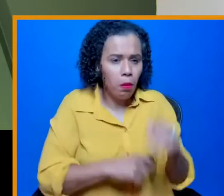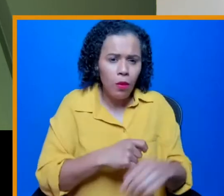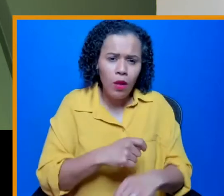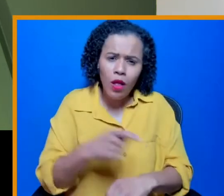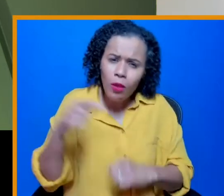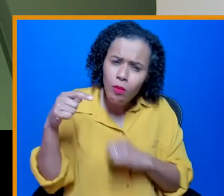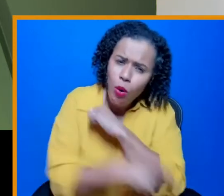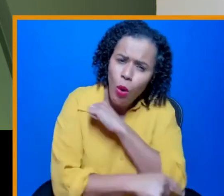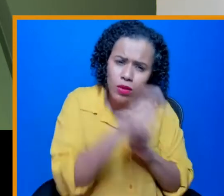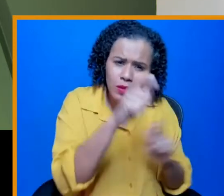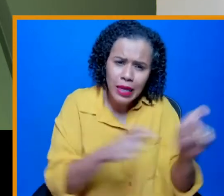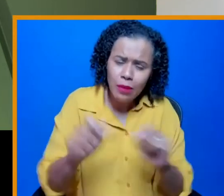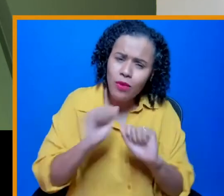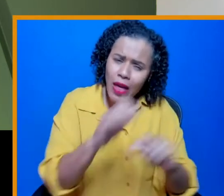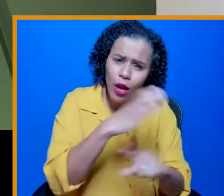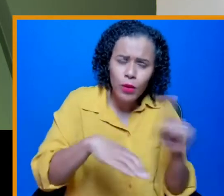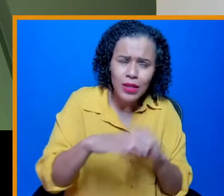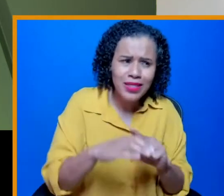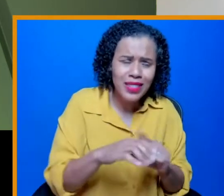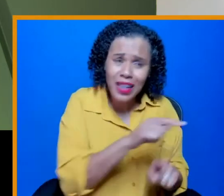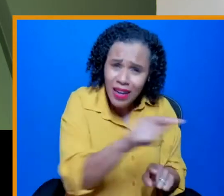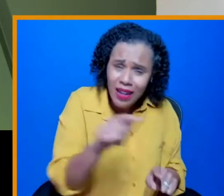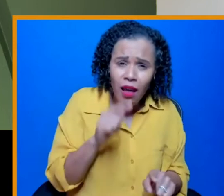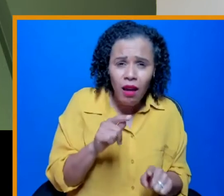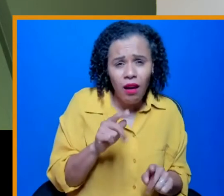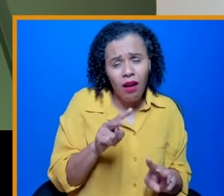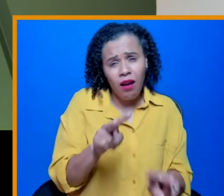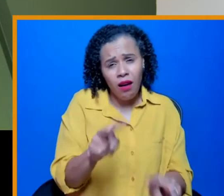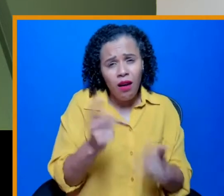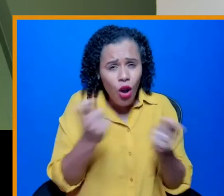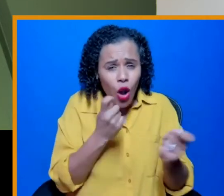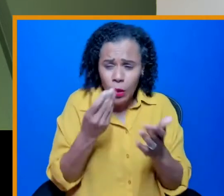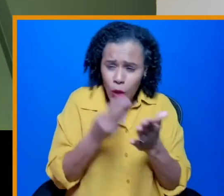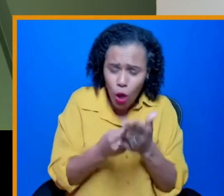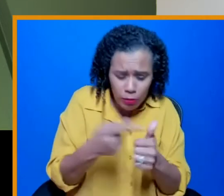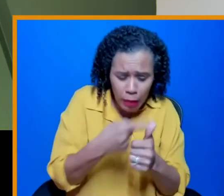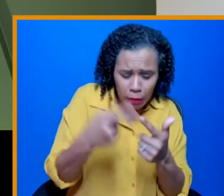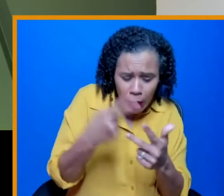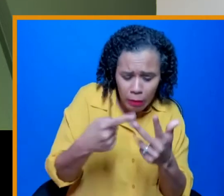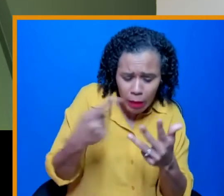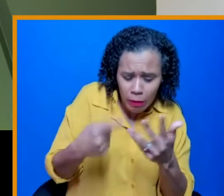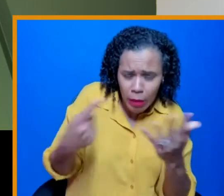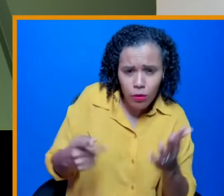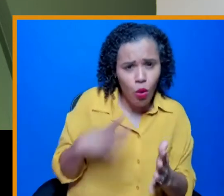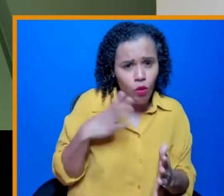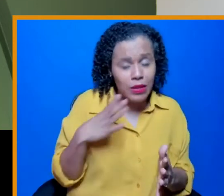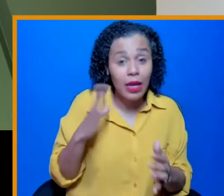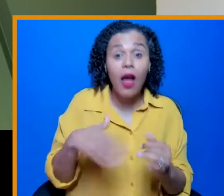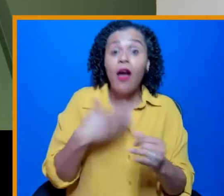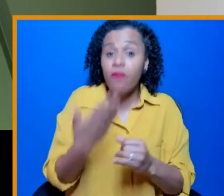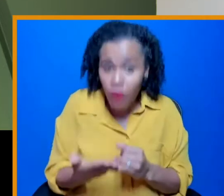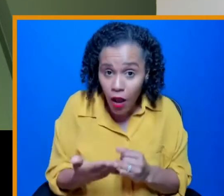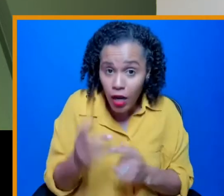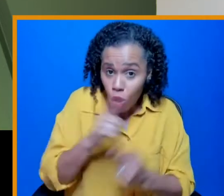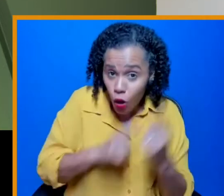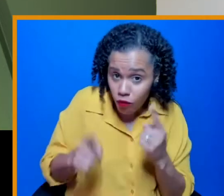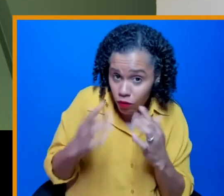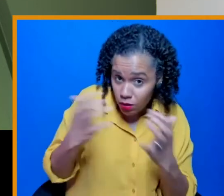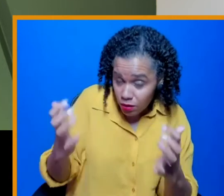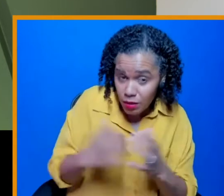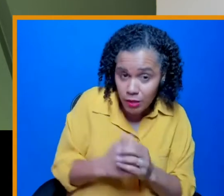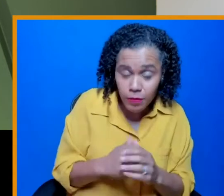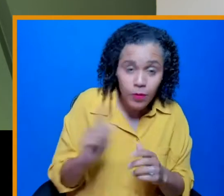community at a time when they are facing all the other costs outlined in the motion. And finally, conference, this is the first time